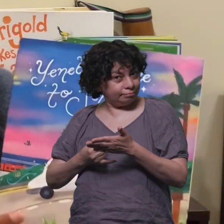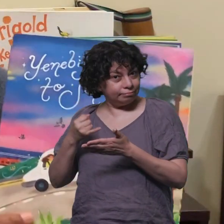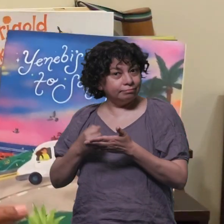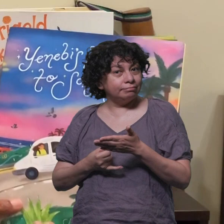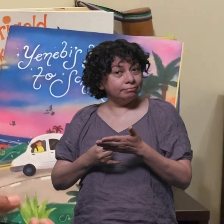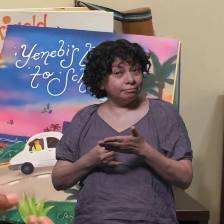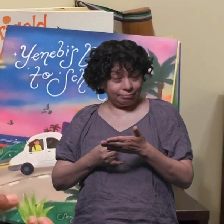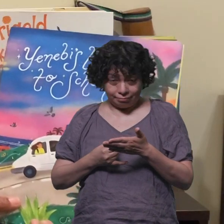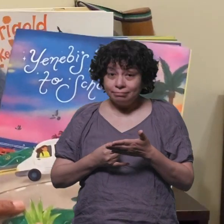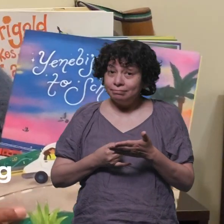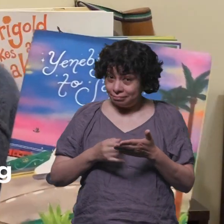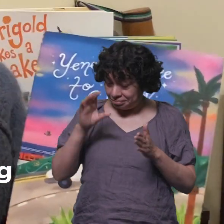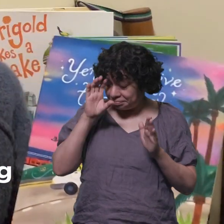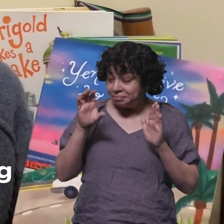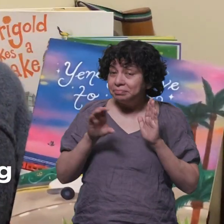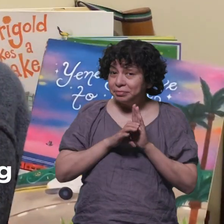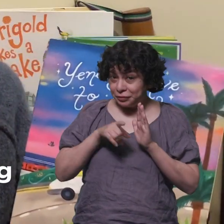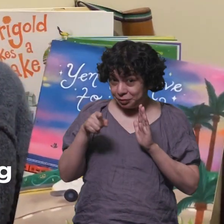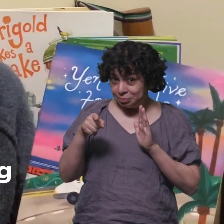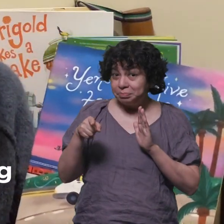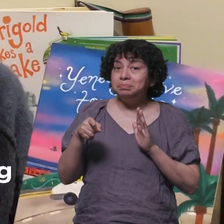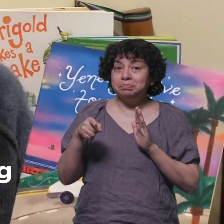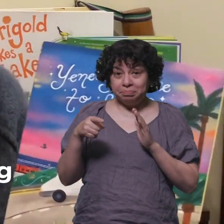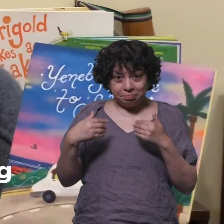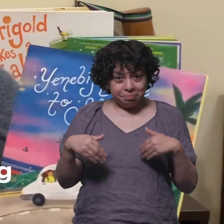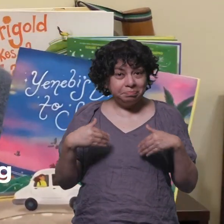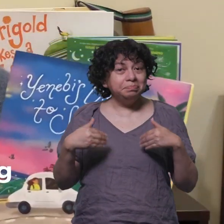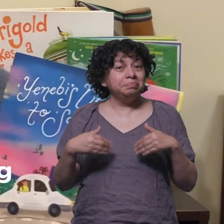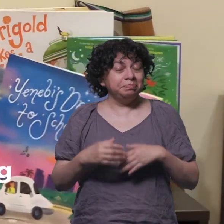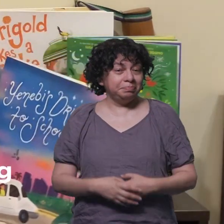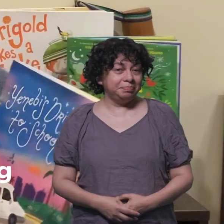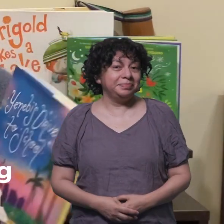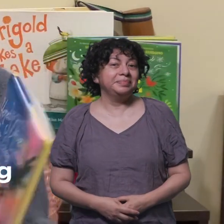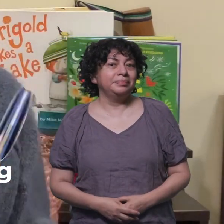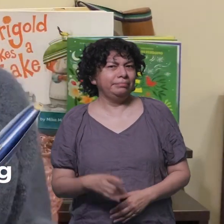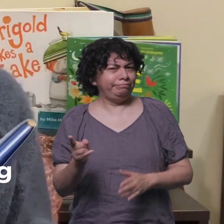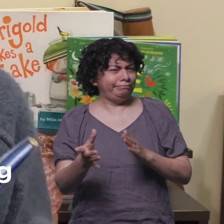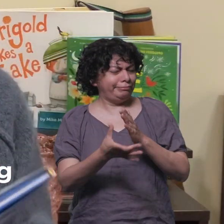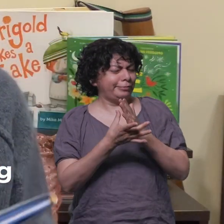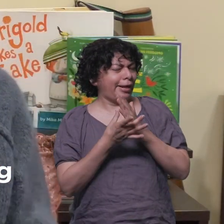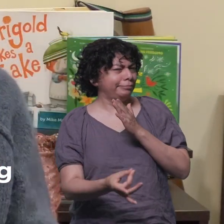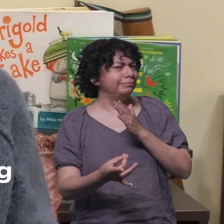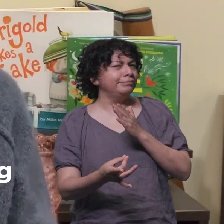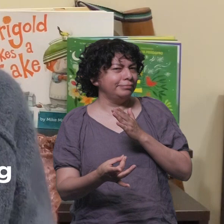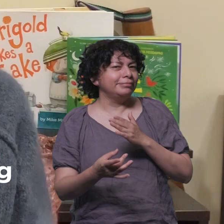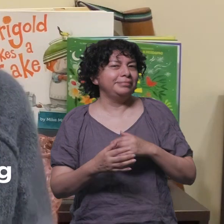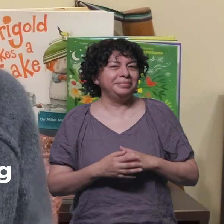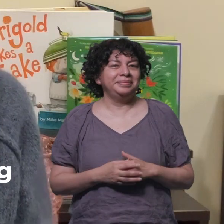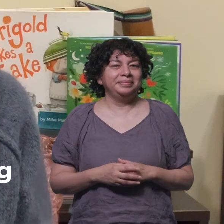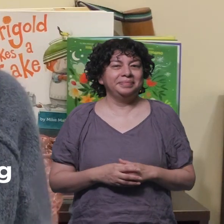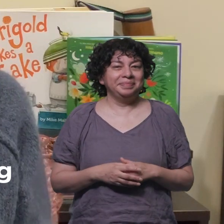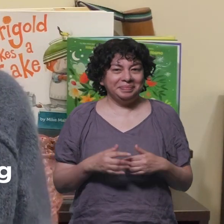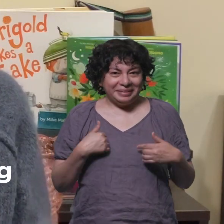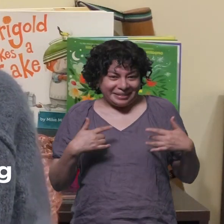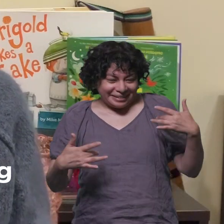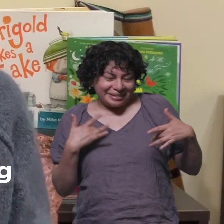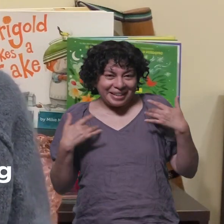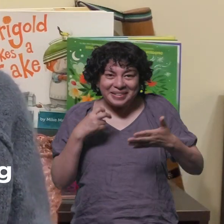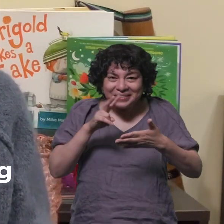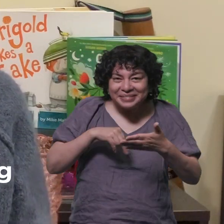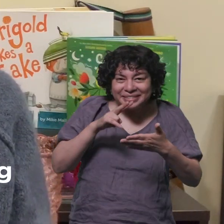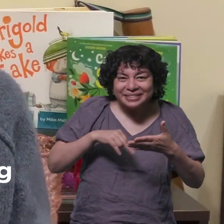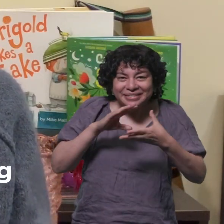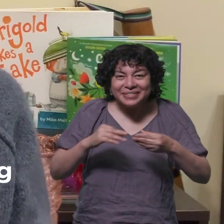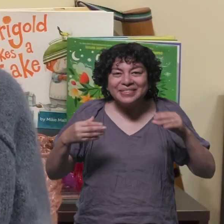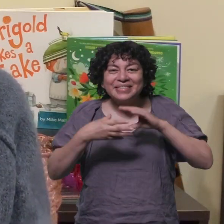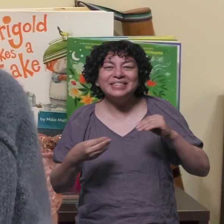and illustrated it. She drew the pictures too. She's super talented. I can't wait to read the